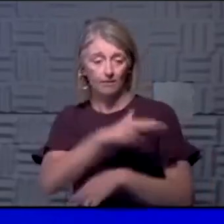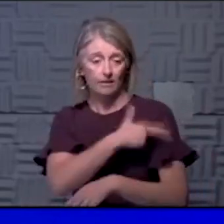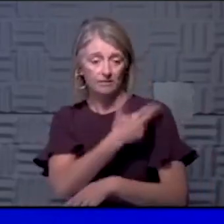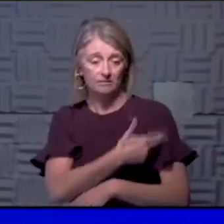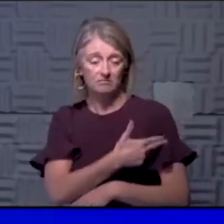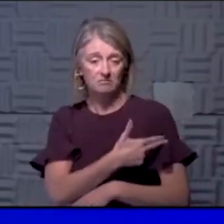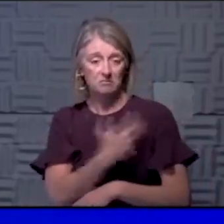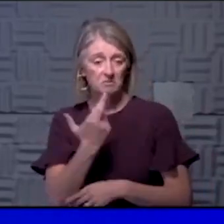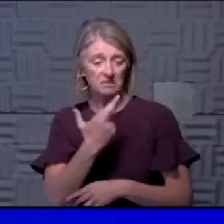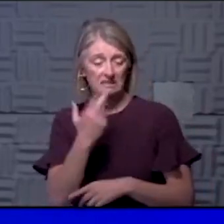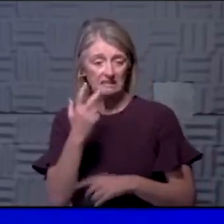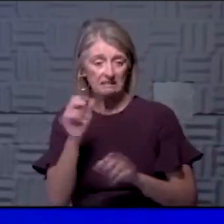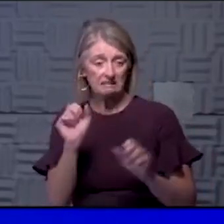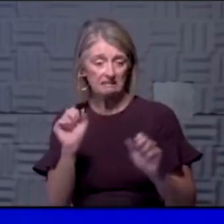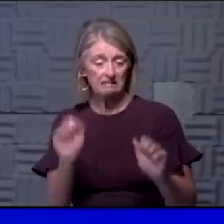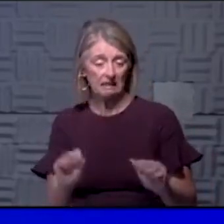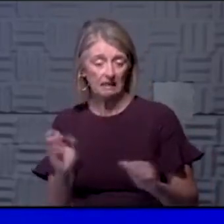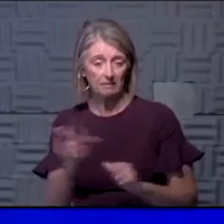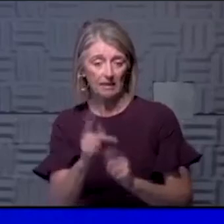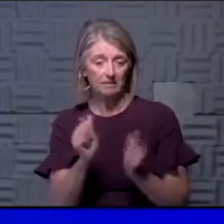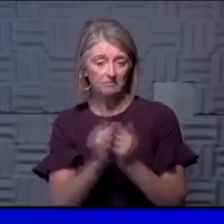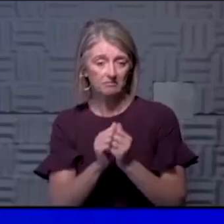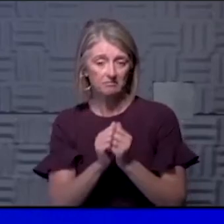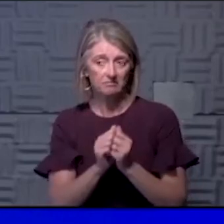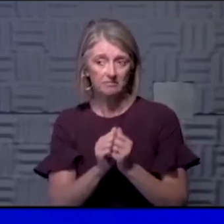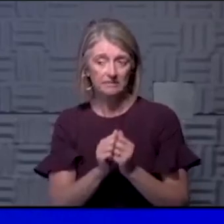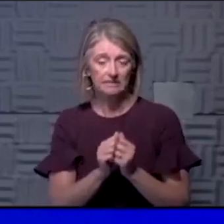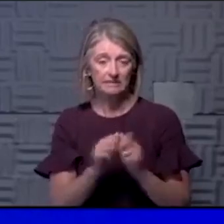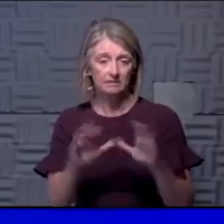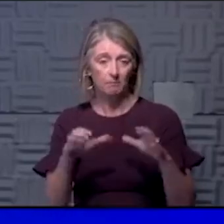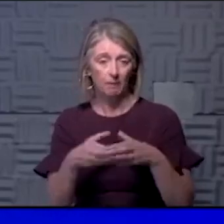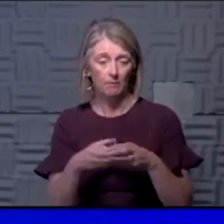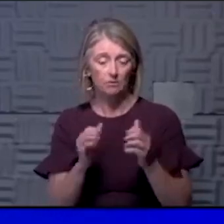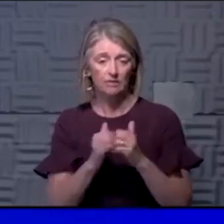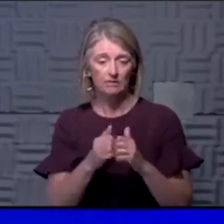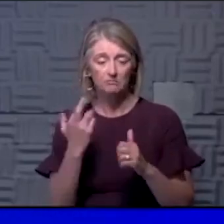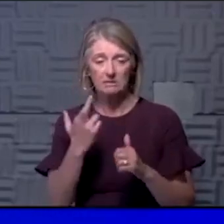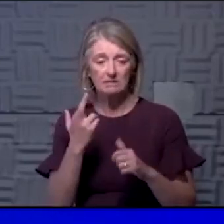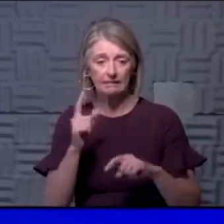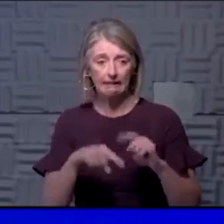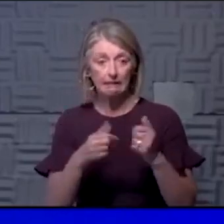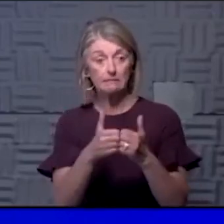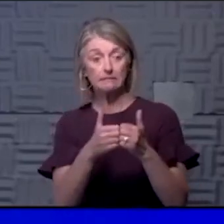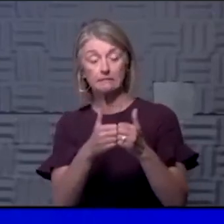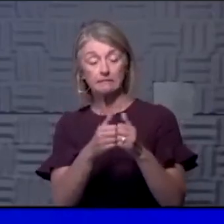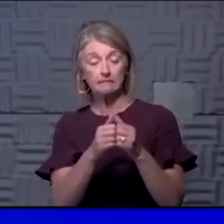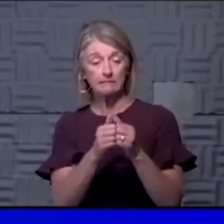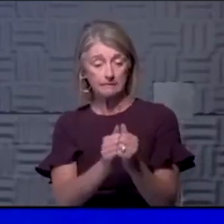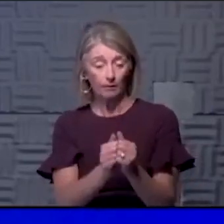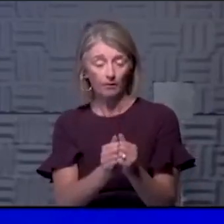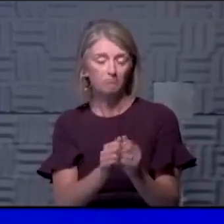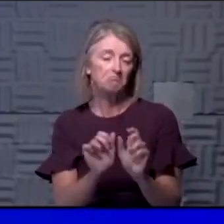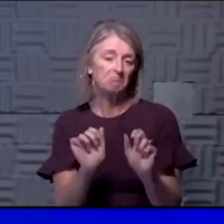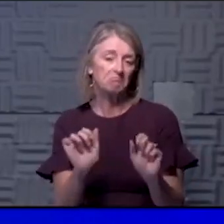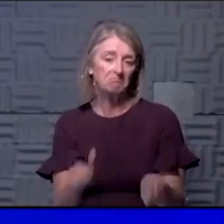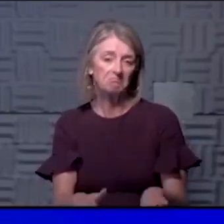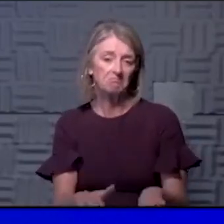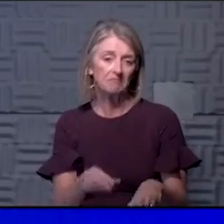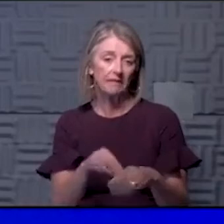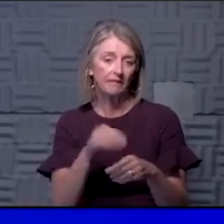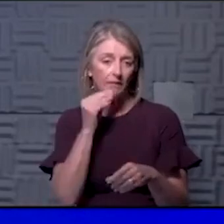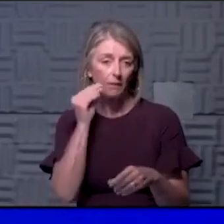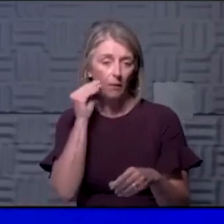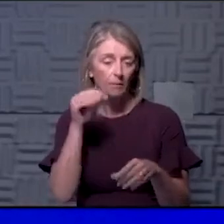hospital, I don't see a reason why they can't go. They are normally in their bubble together. I don't see a reason why they can't go and be together in their household